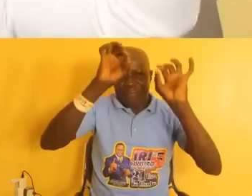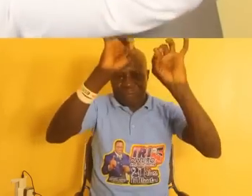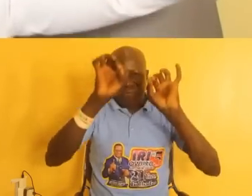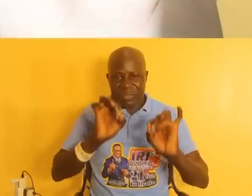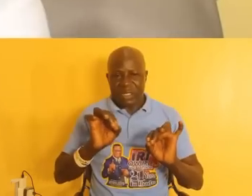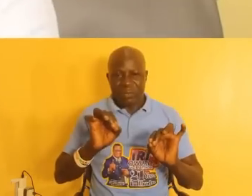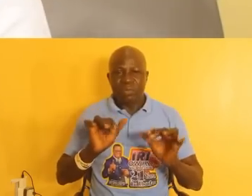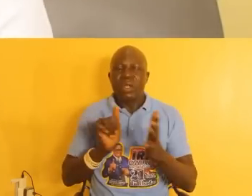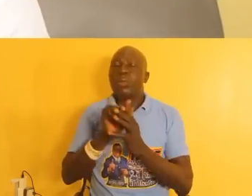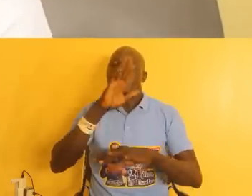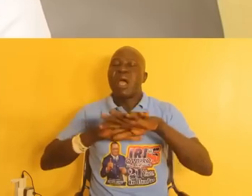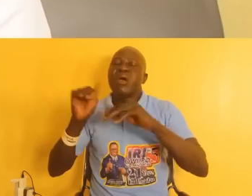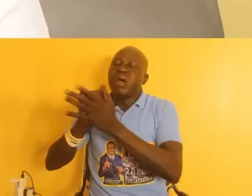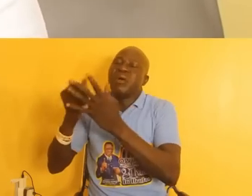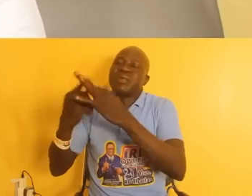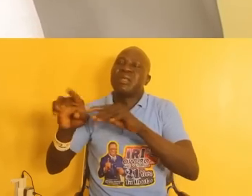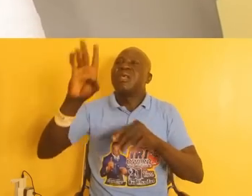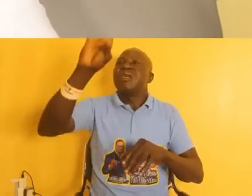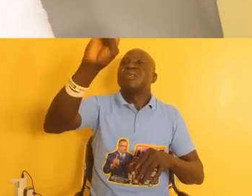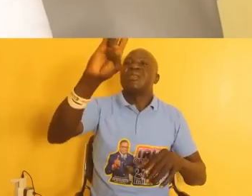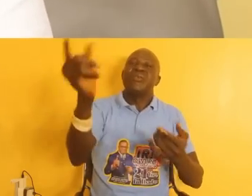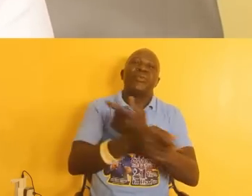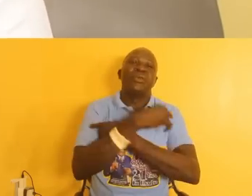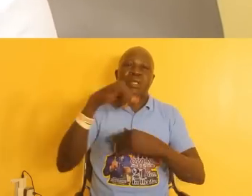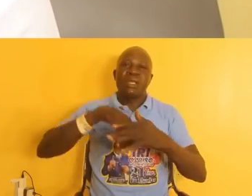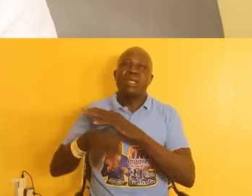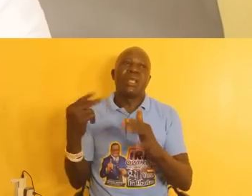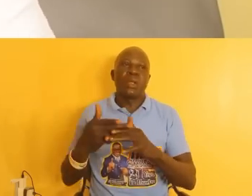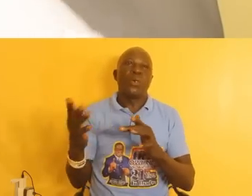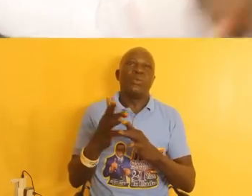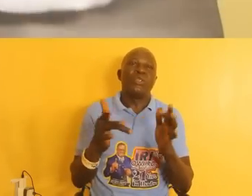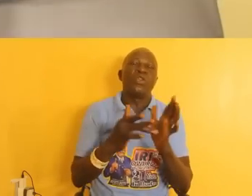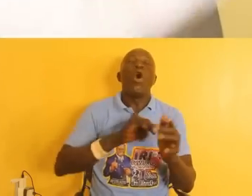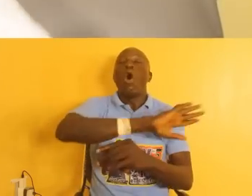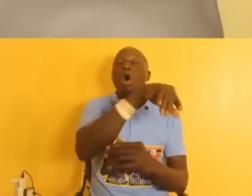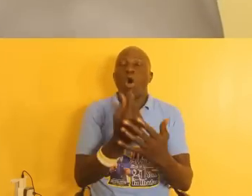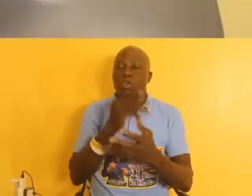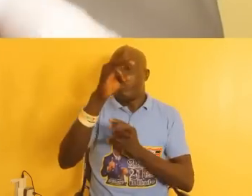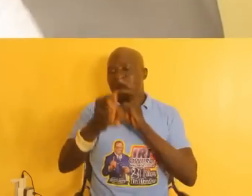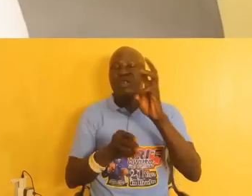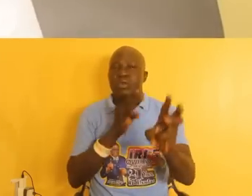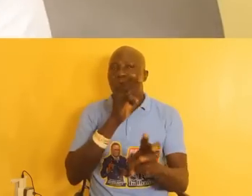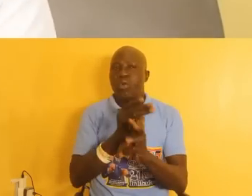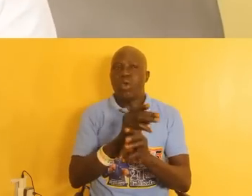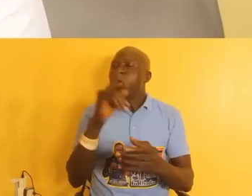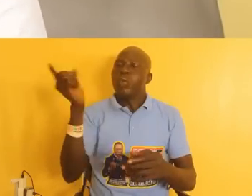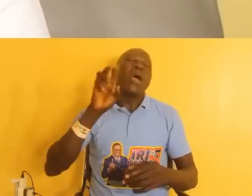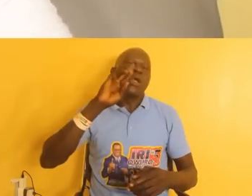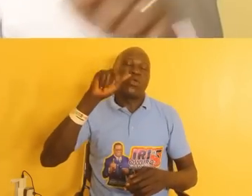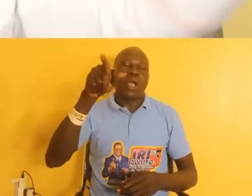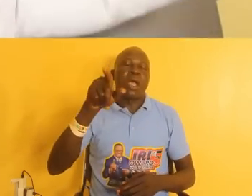ṣùgbọ́n táwọn wá ní last 7 days, agogo mẹ́dàlì àlàkàbọ̀ ní gbogbo àgbáyé ibikíbi tó